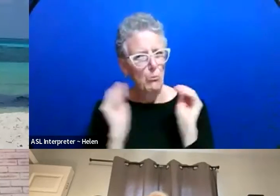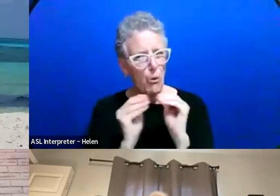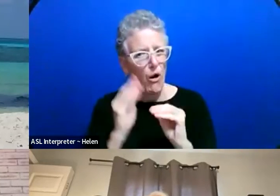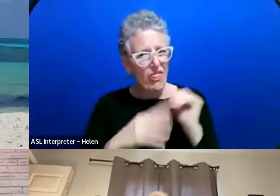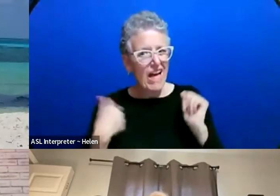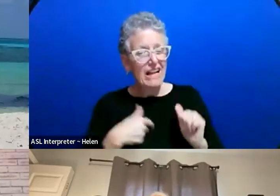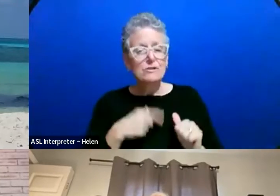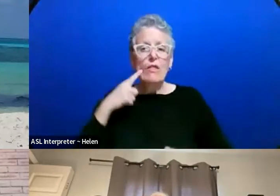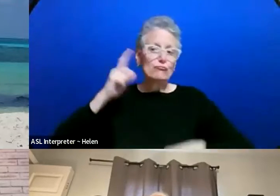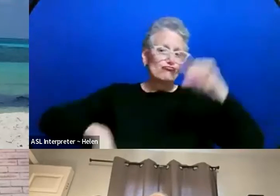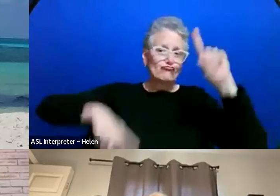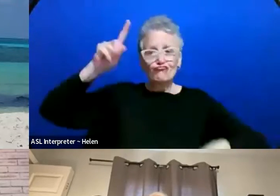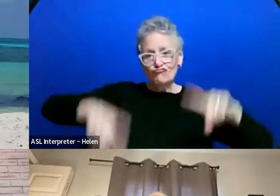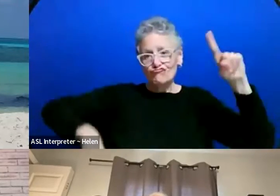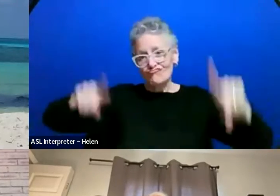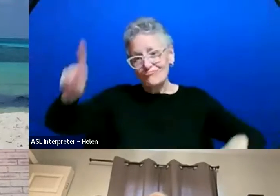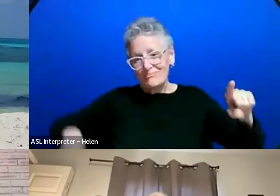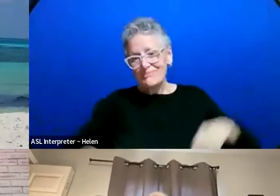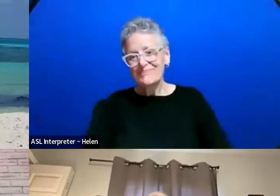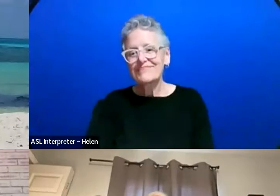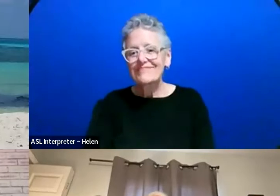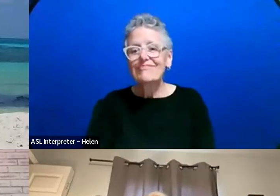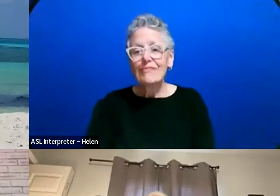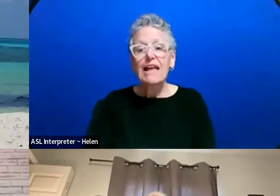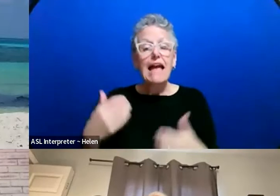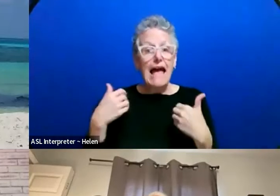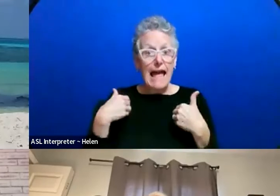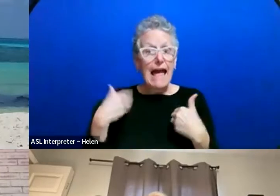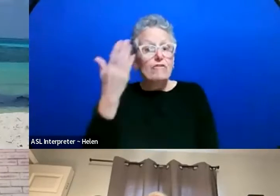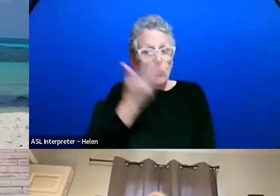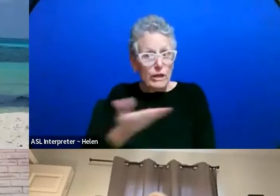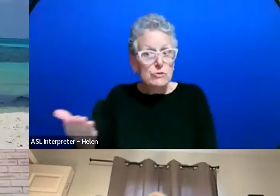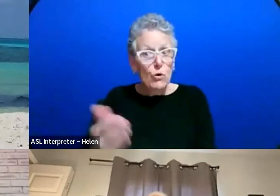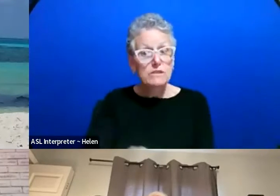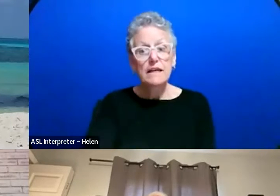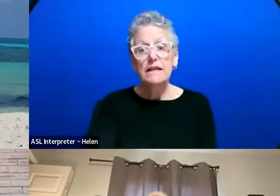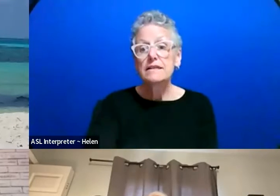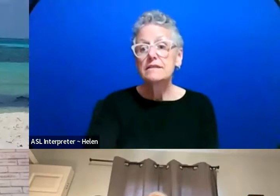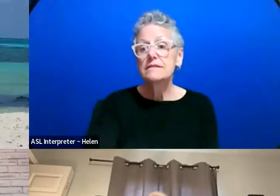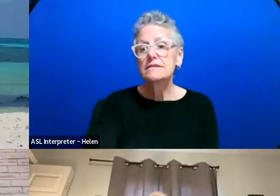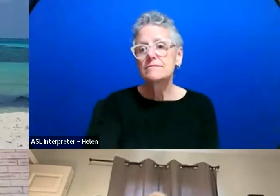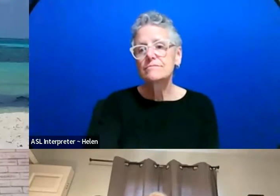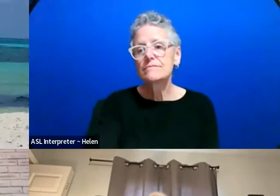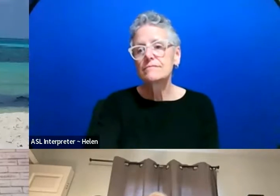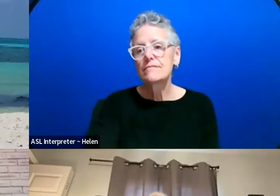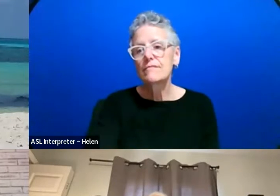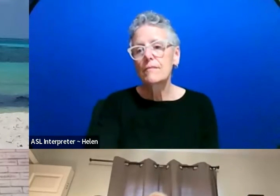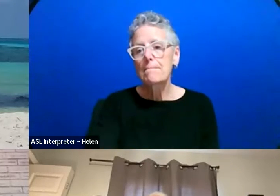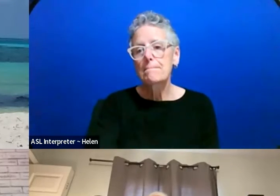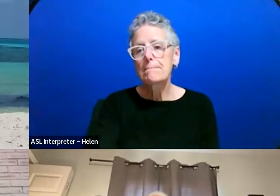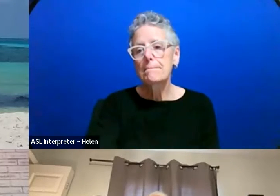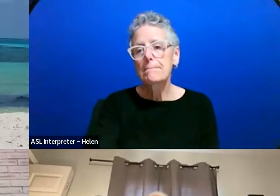varies from program to program. And there are resources, like Rotary clubs, Kiwanis Club,